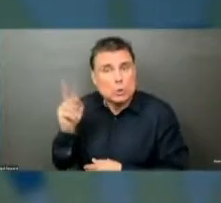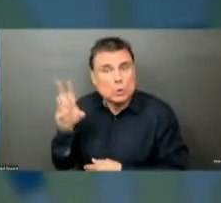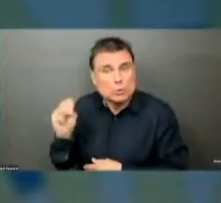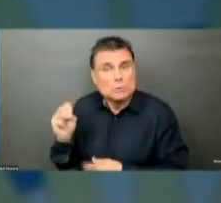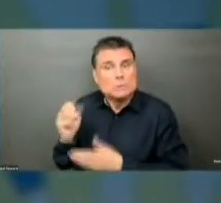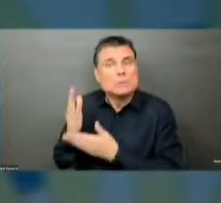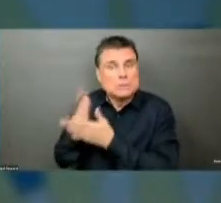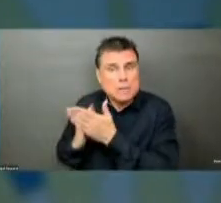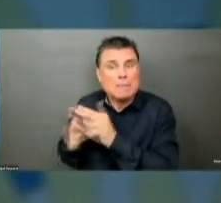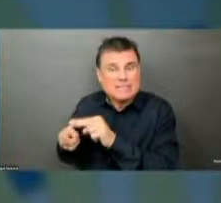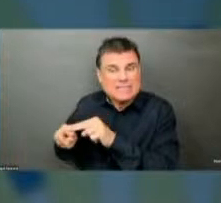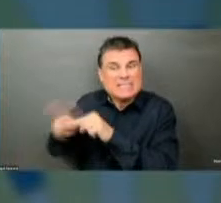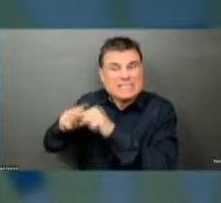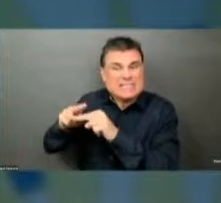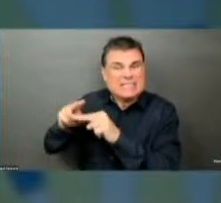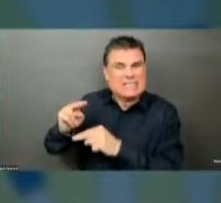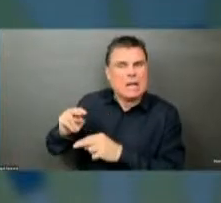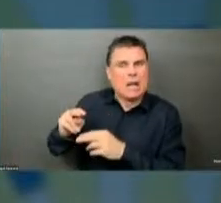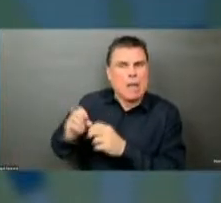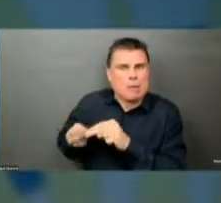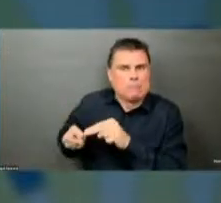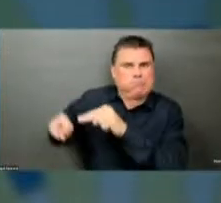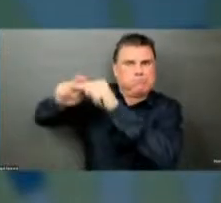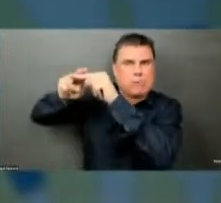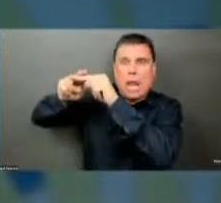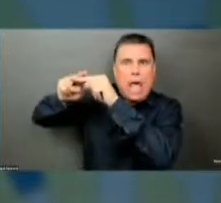the Fraser Health region in the Surrey area.